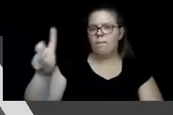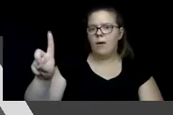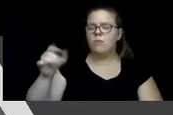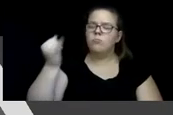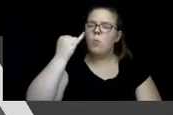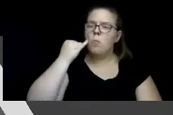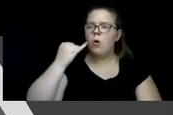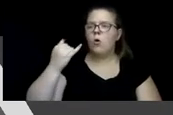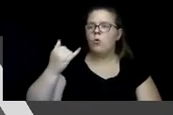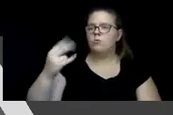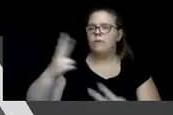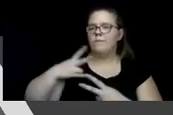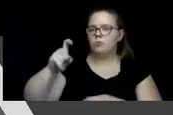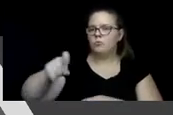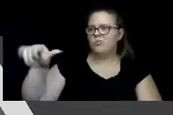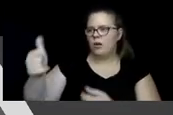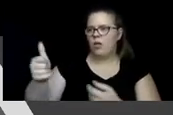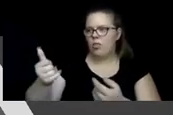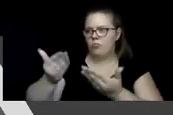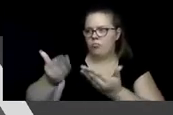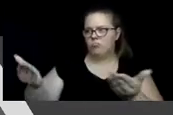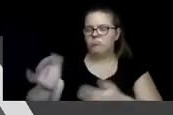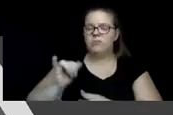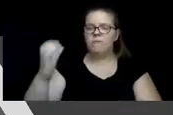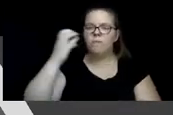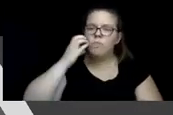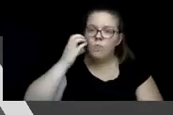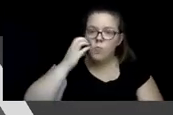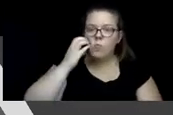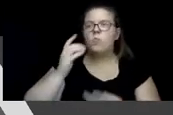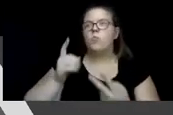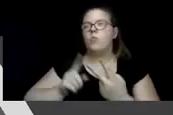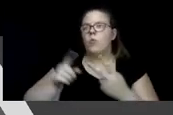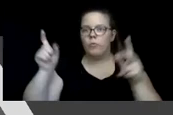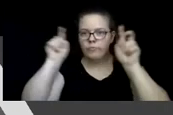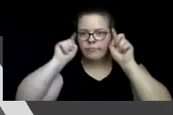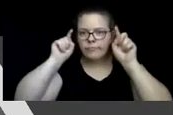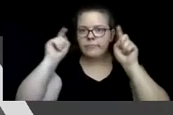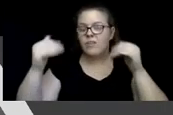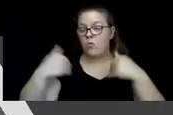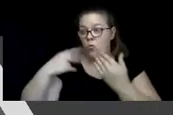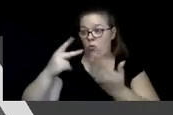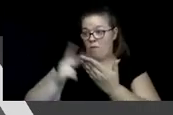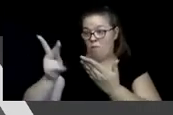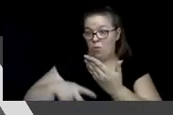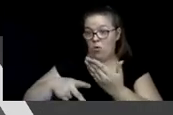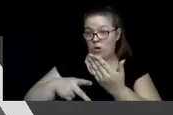other devices? Are there programs for that, like a cell phone or hearing aids or any those types of